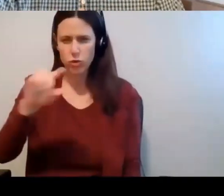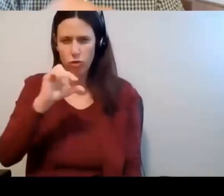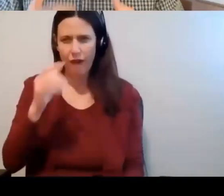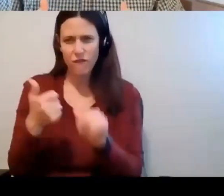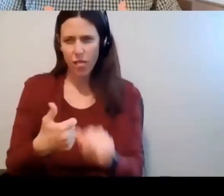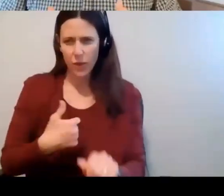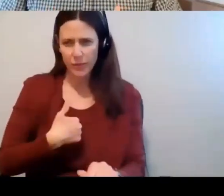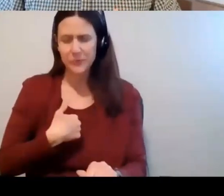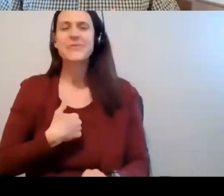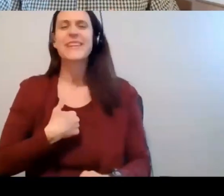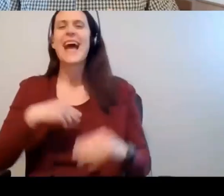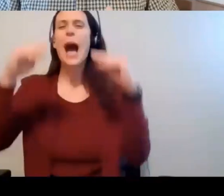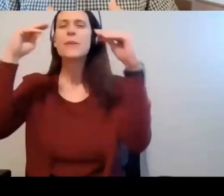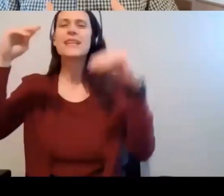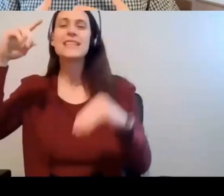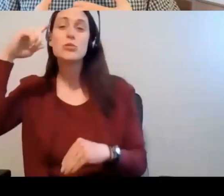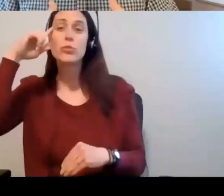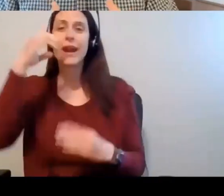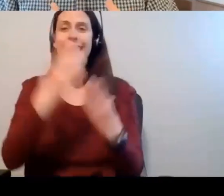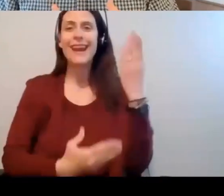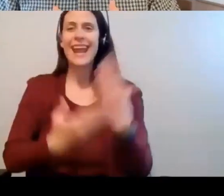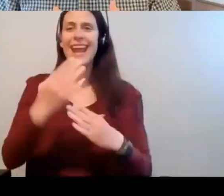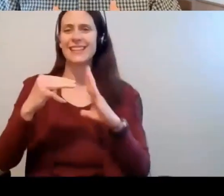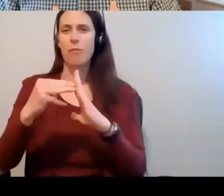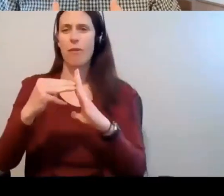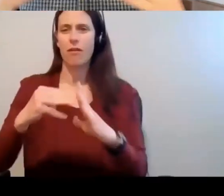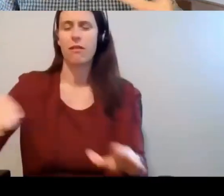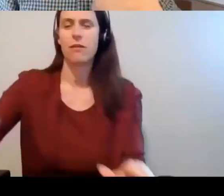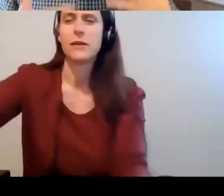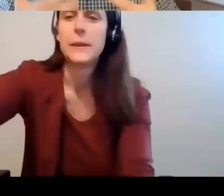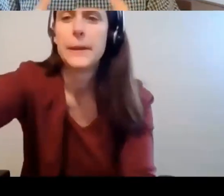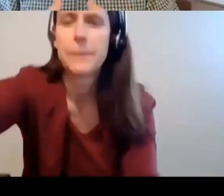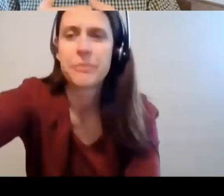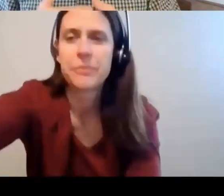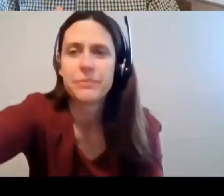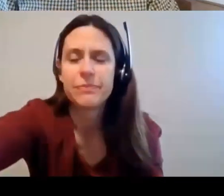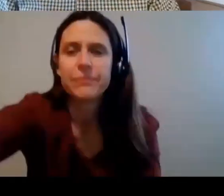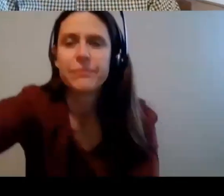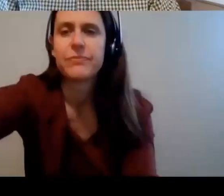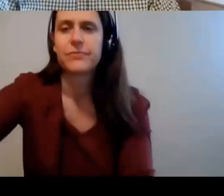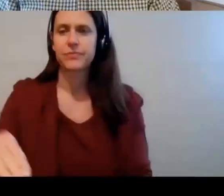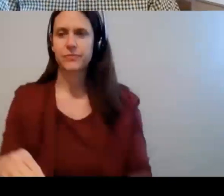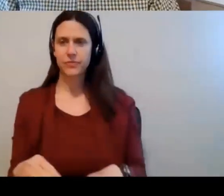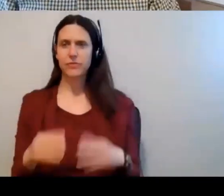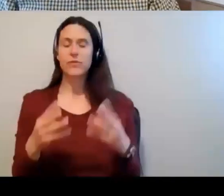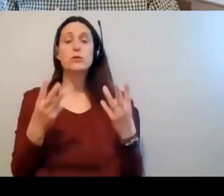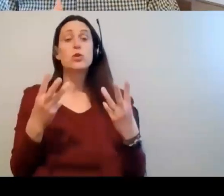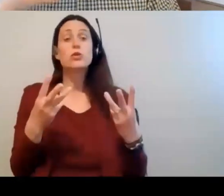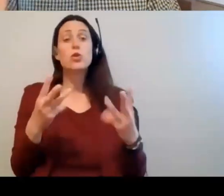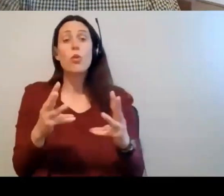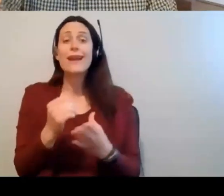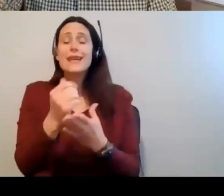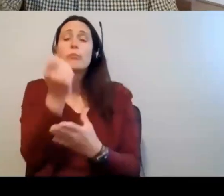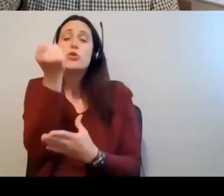the brain-hand model, which is a way that we can conceptualize understanding brain development